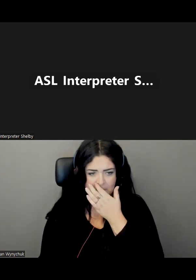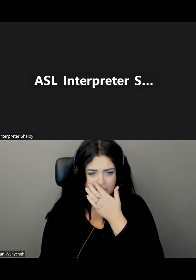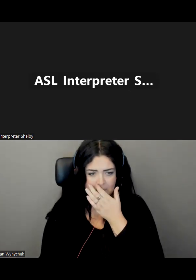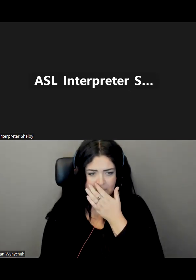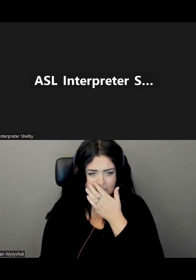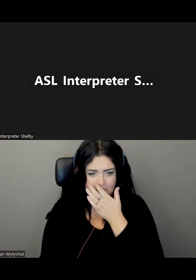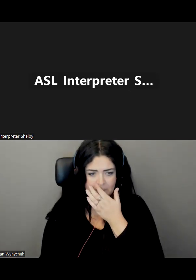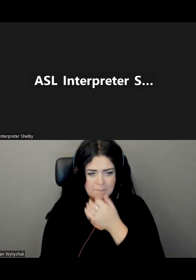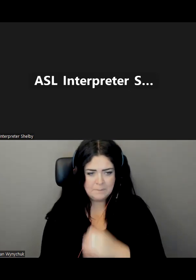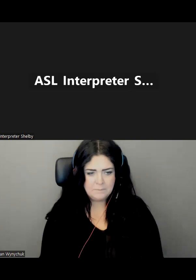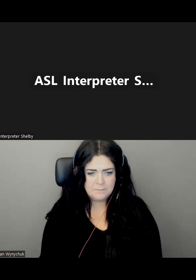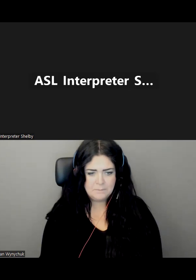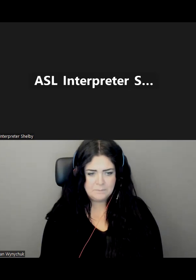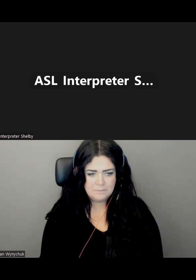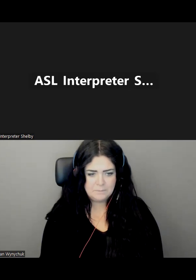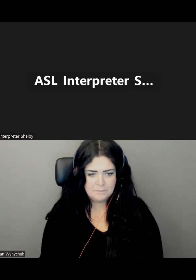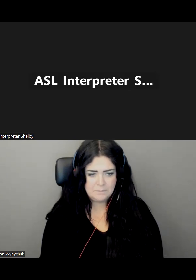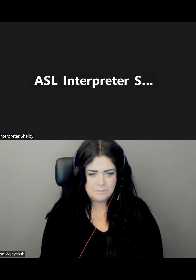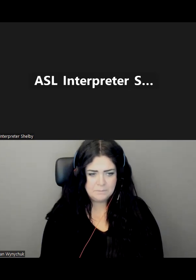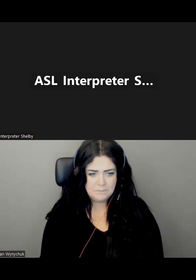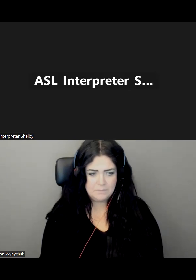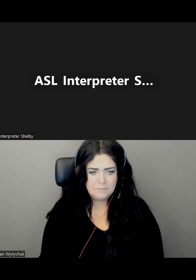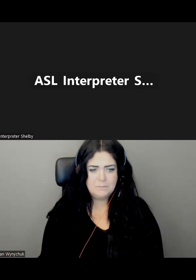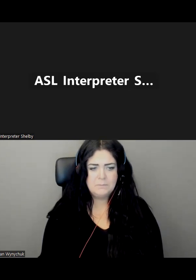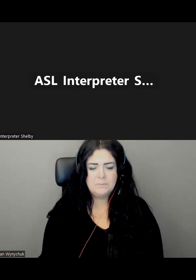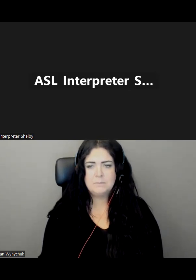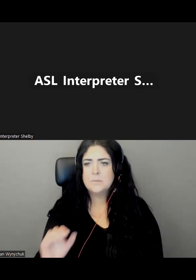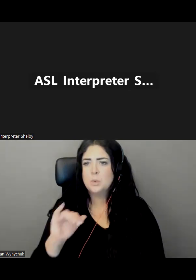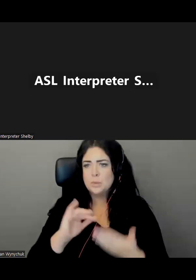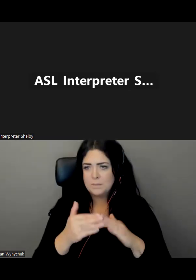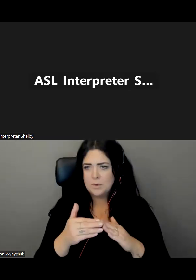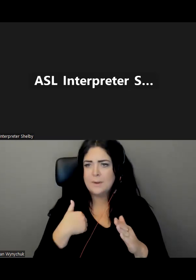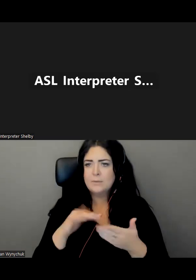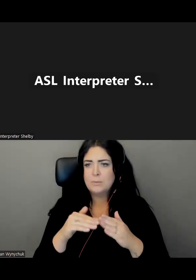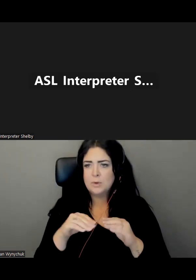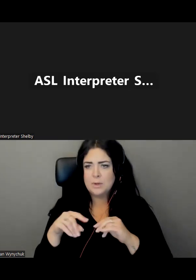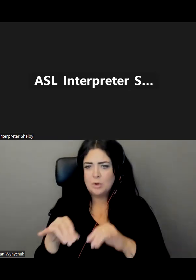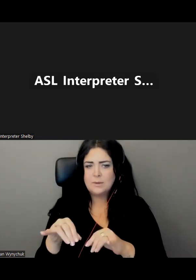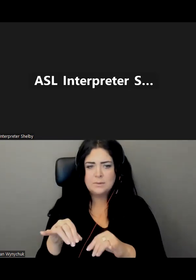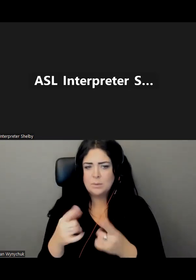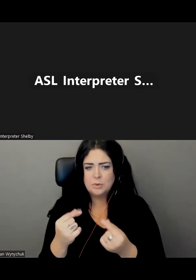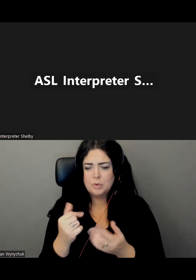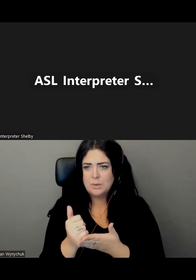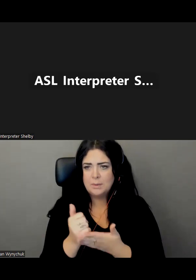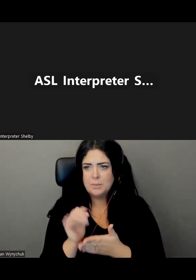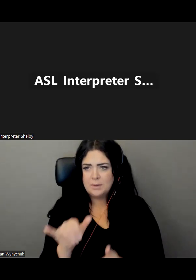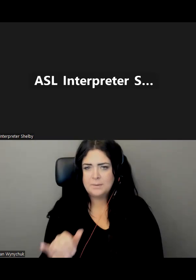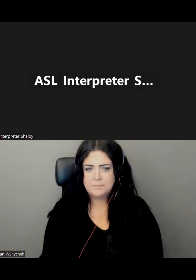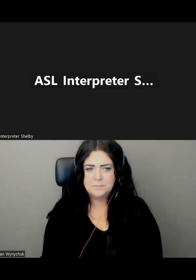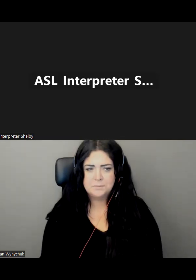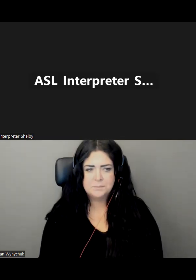community gardens. So how would you help with that type of an area, those type of